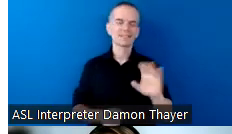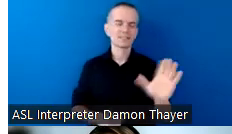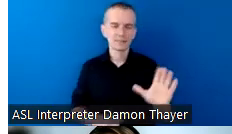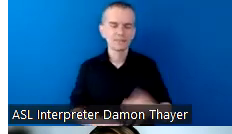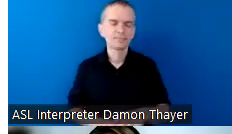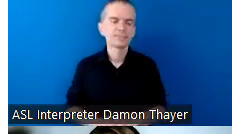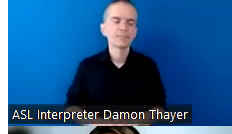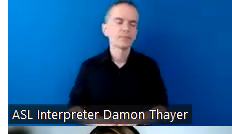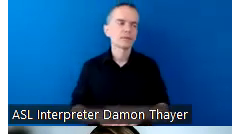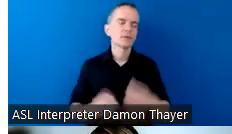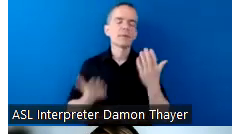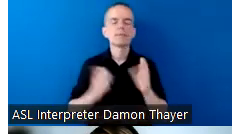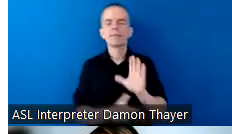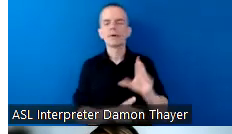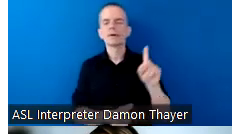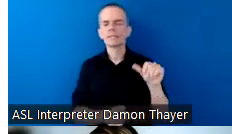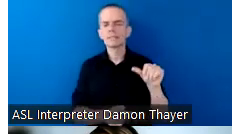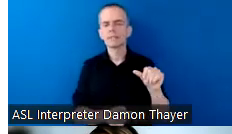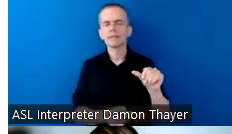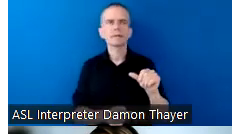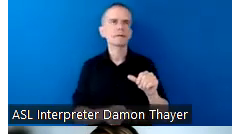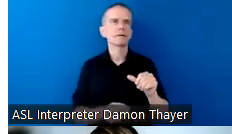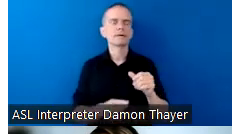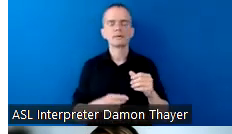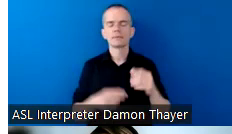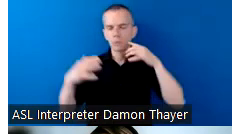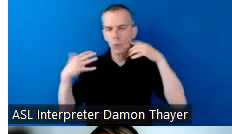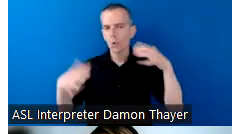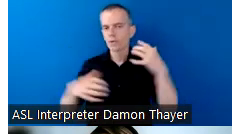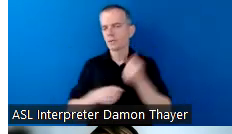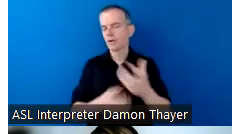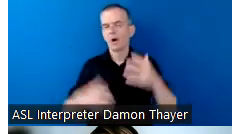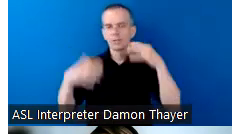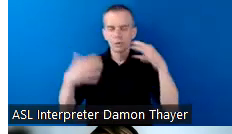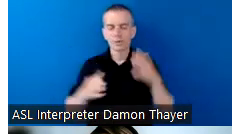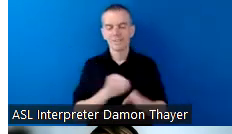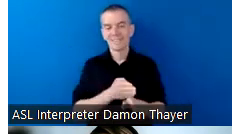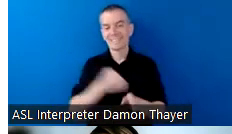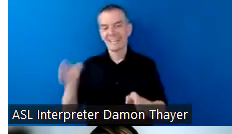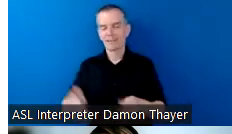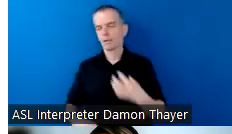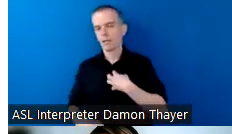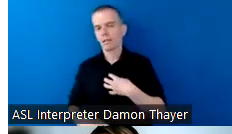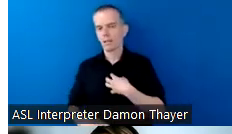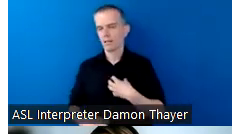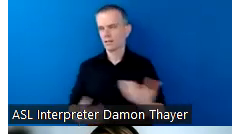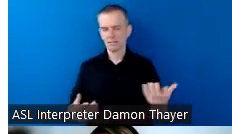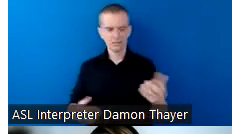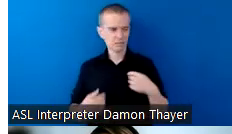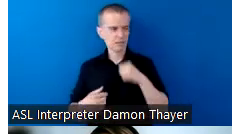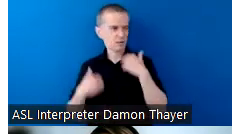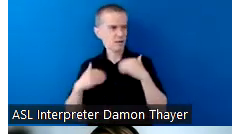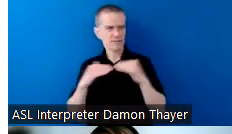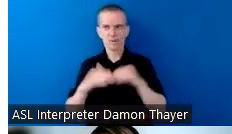to make noise or a lot of sound. And that is causing the neighbor to say, you know, I no longer have equal access to